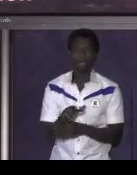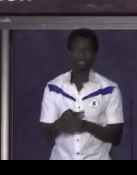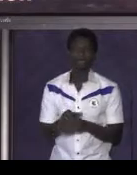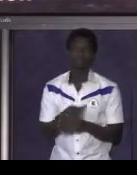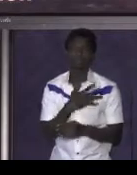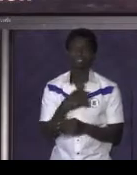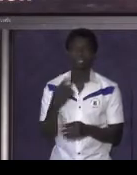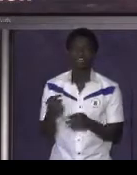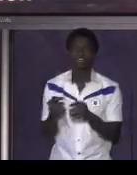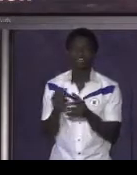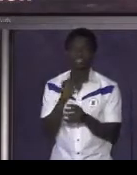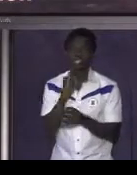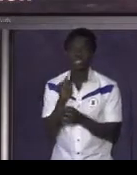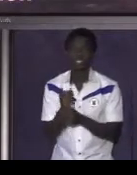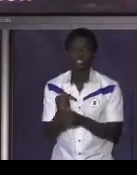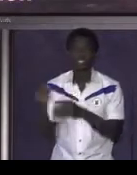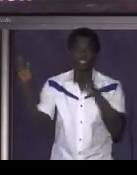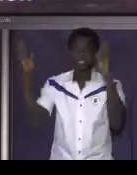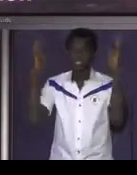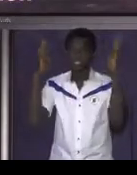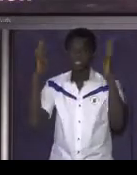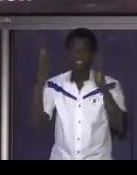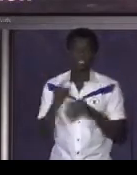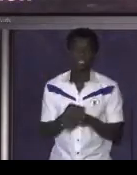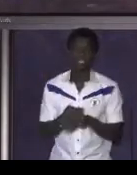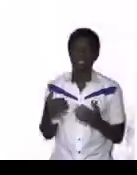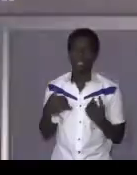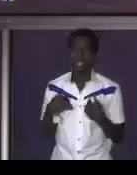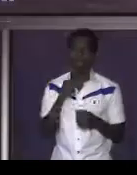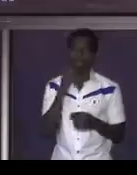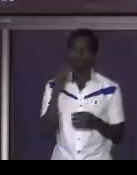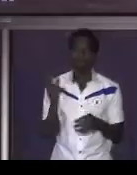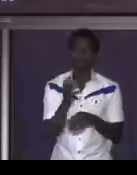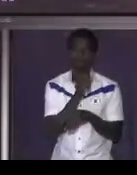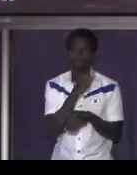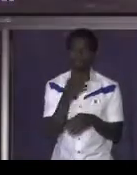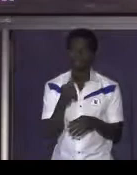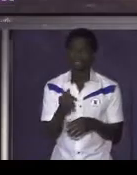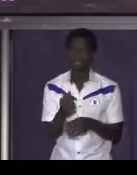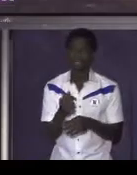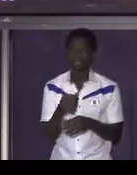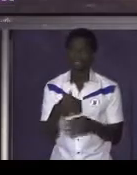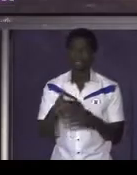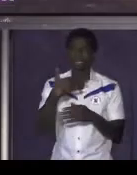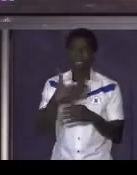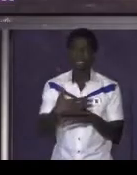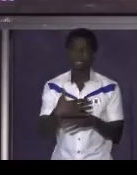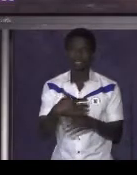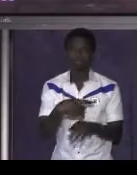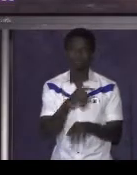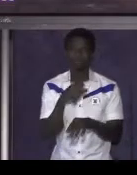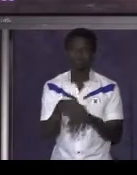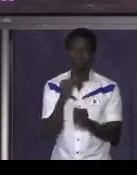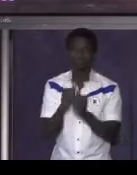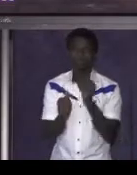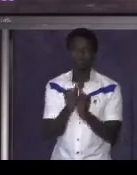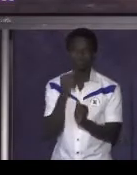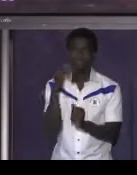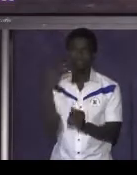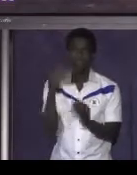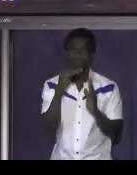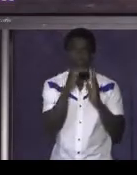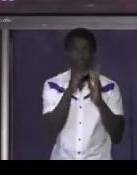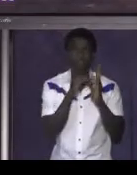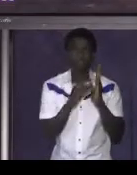transportation. And the fastest is air transportation. So let's move on to the next question. Which of the following